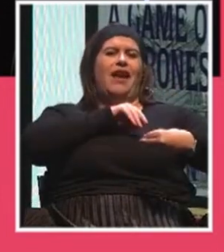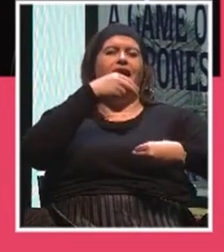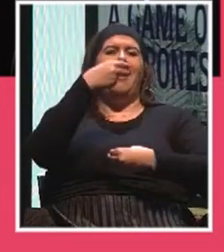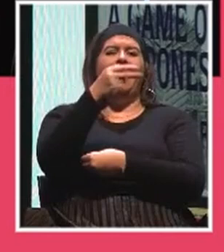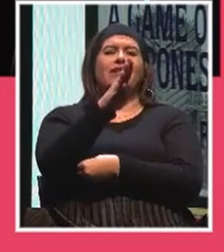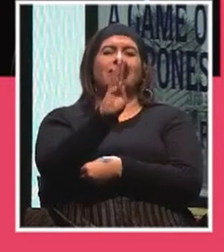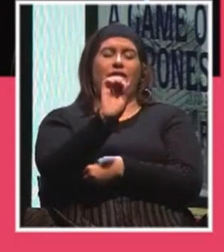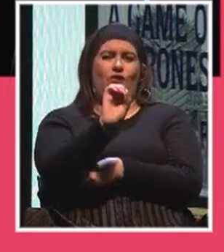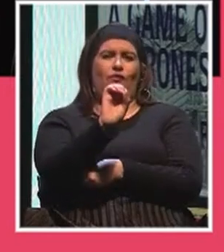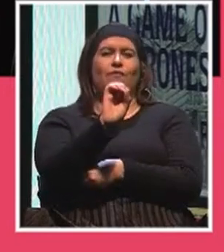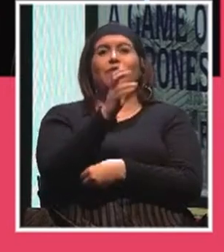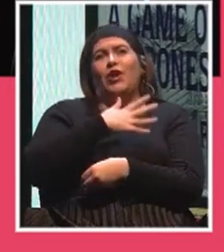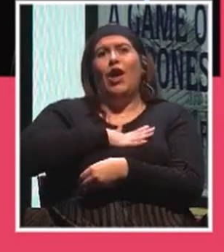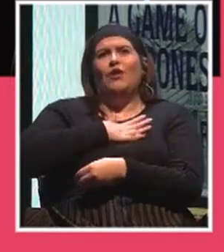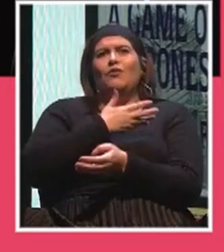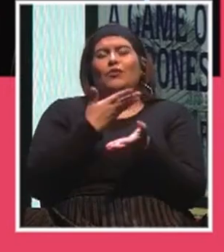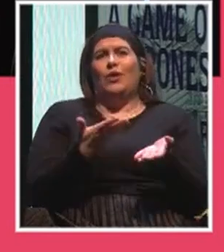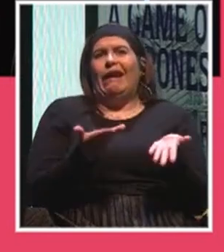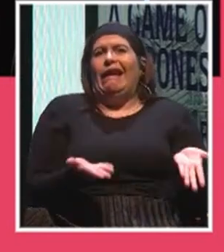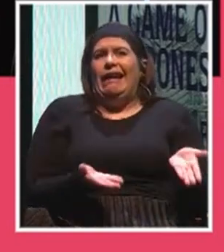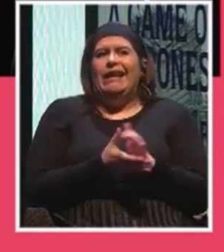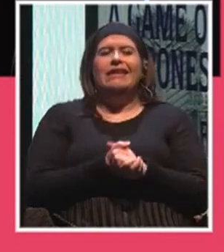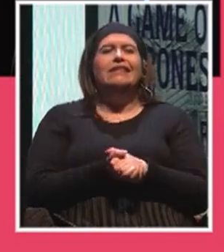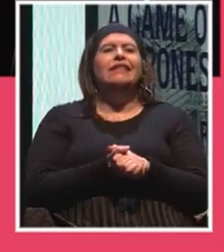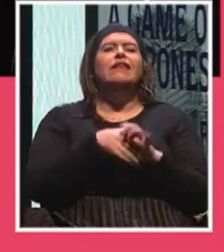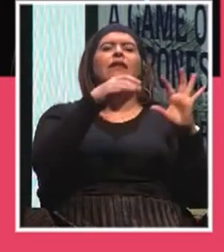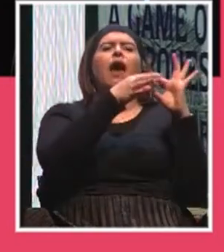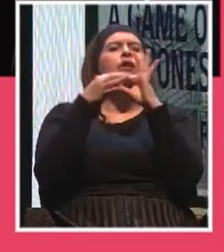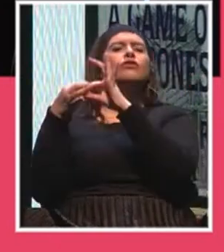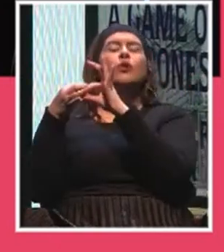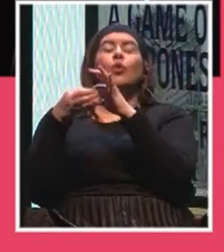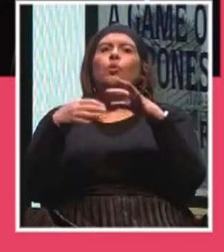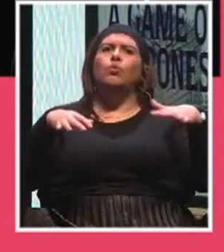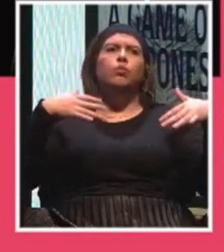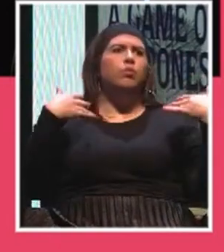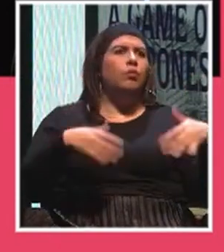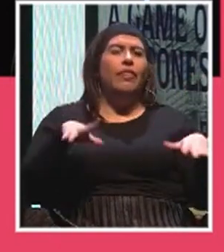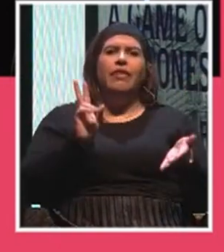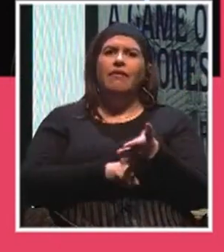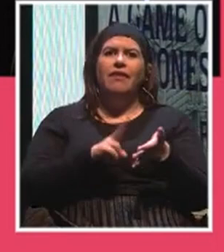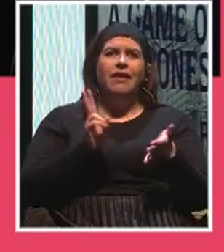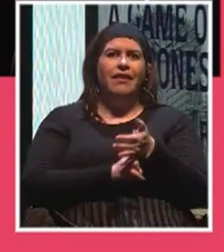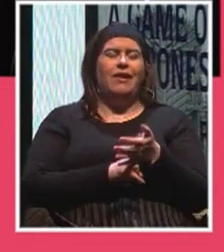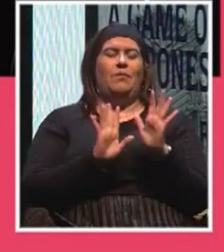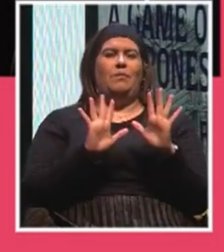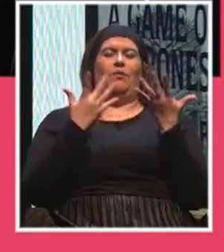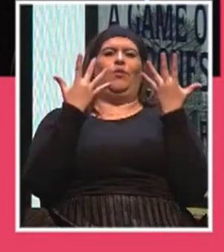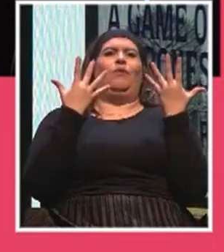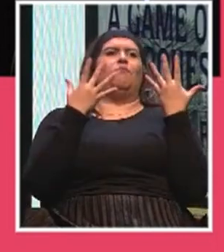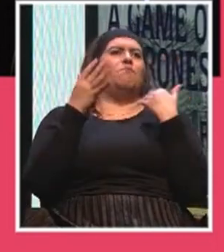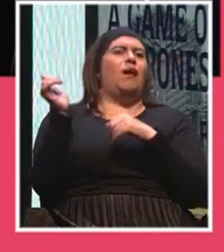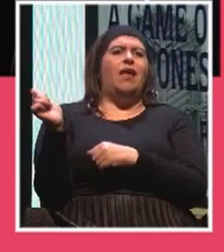was the consequences were brutal and real, right? For all of you who,